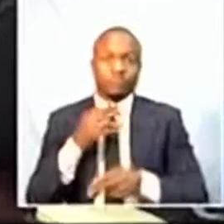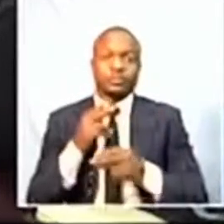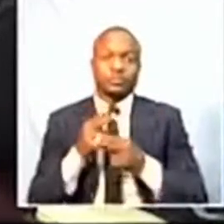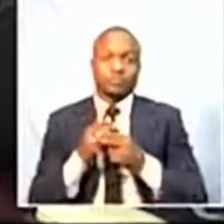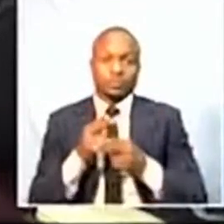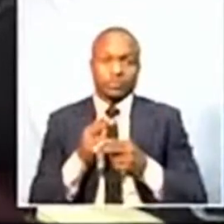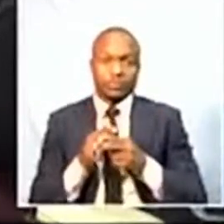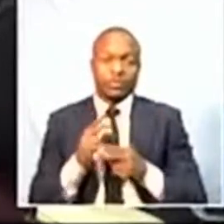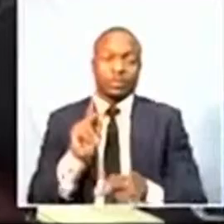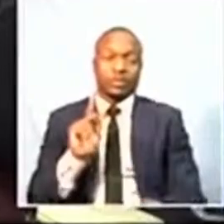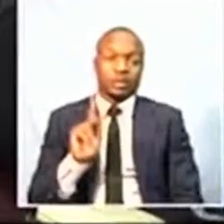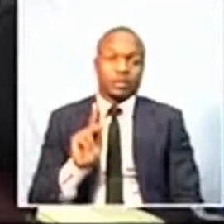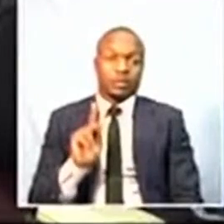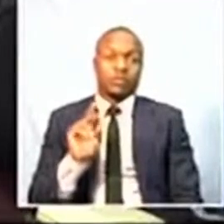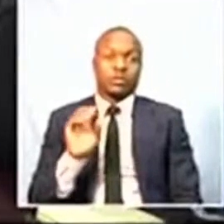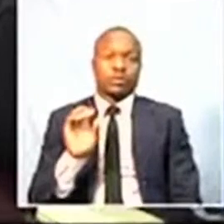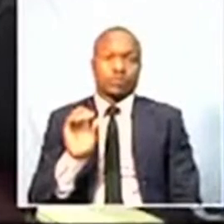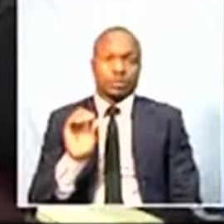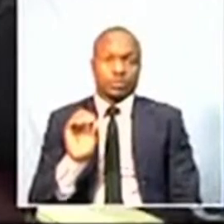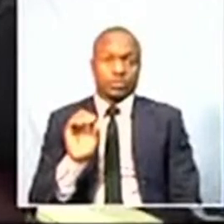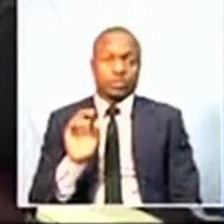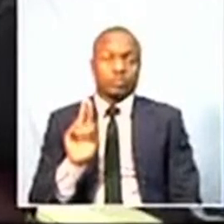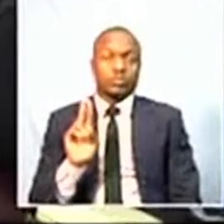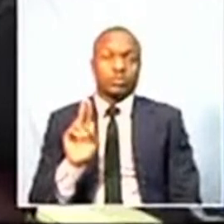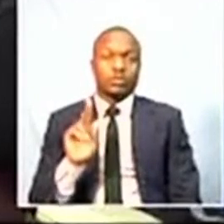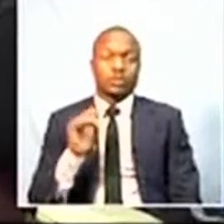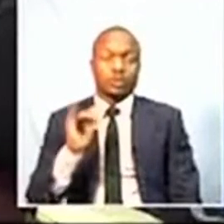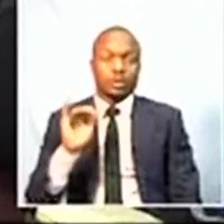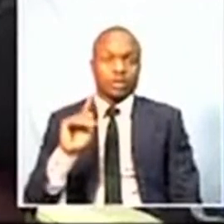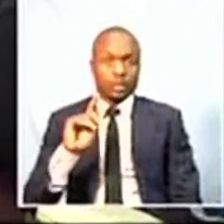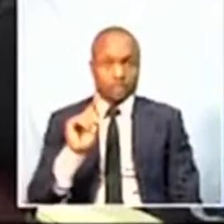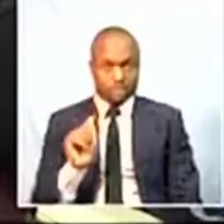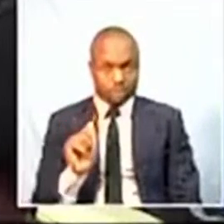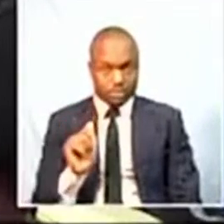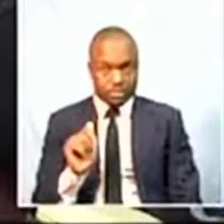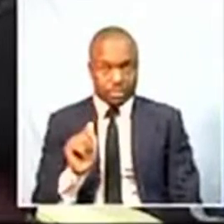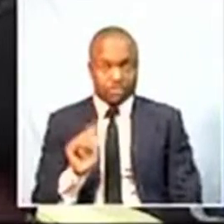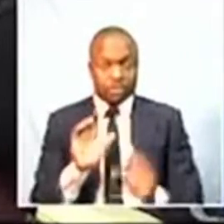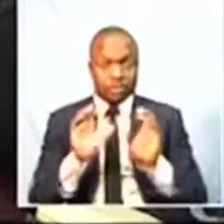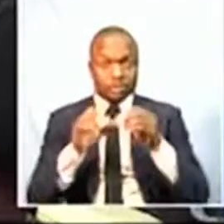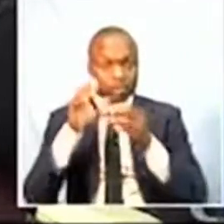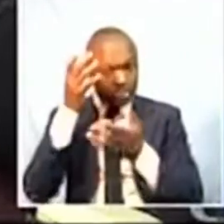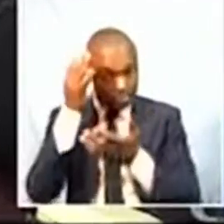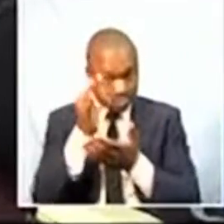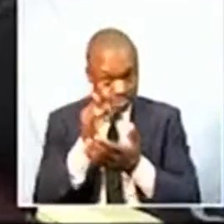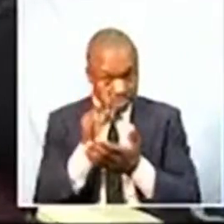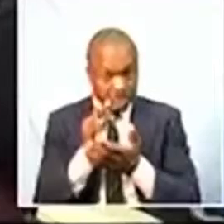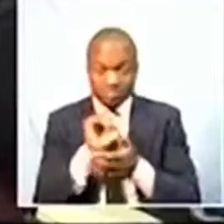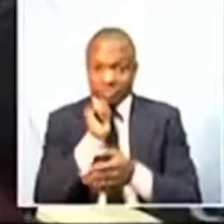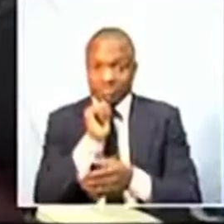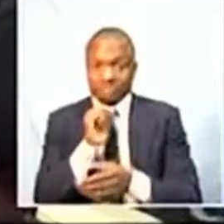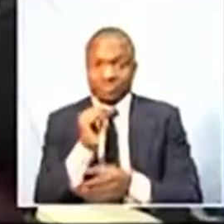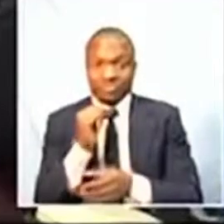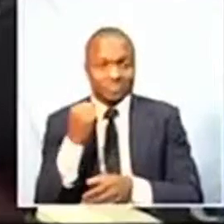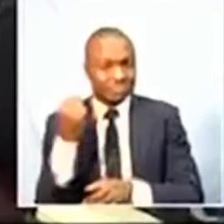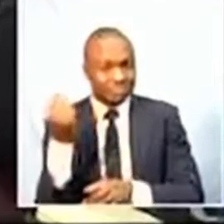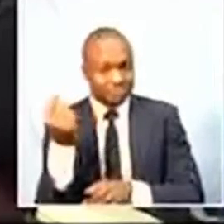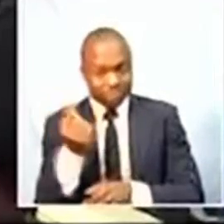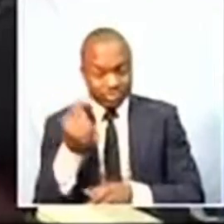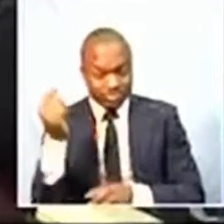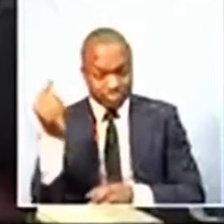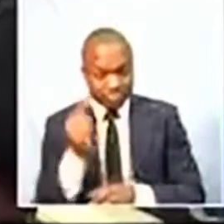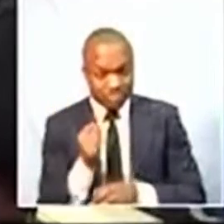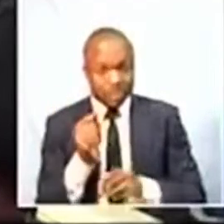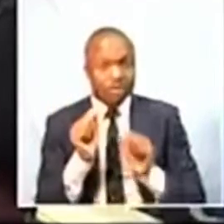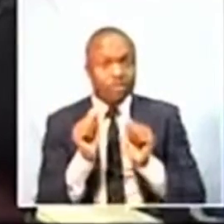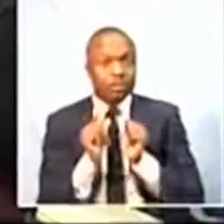Emias. I'm the Council Secretary for KAPUTA Town Council. Of course, Chair, I'm not alone. I'm accompanied by